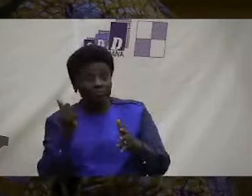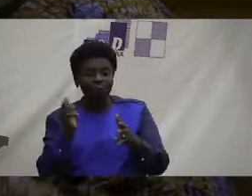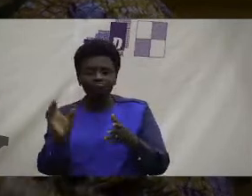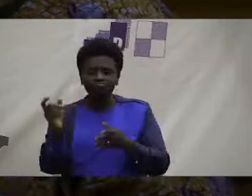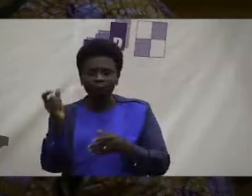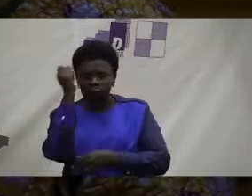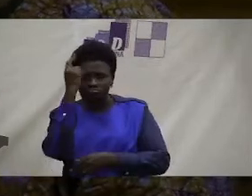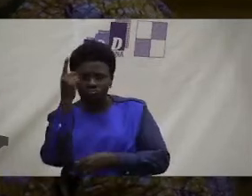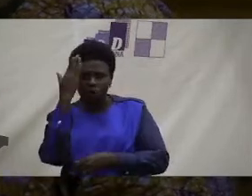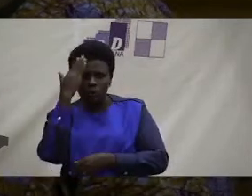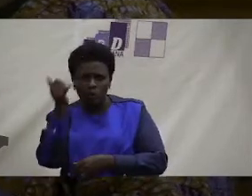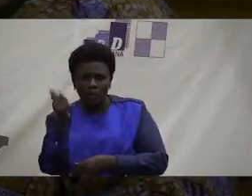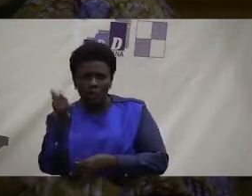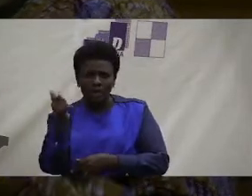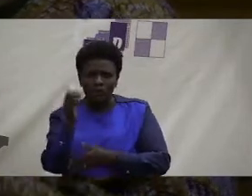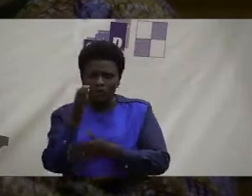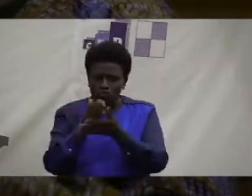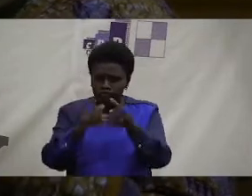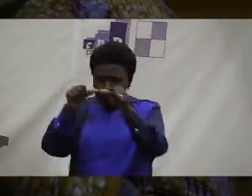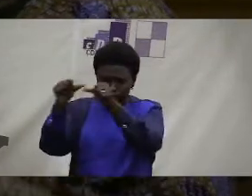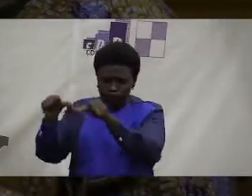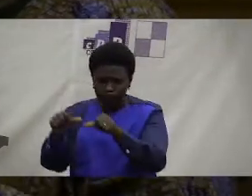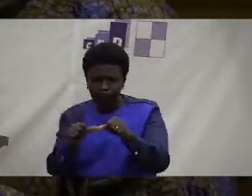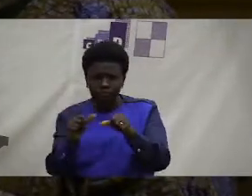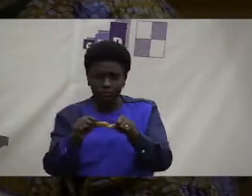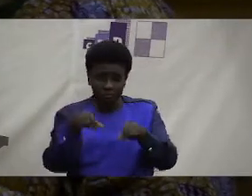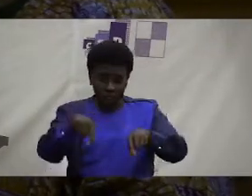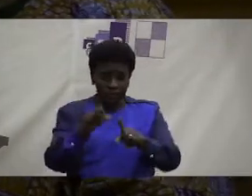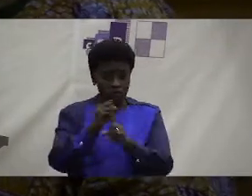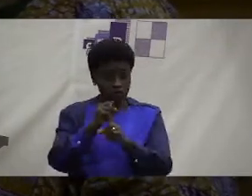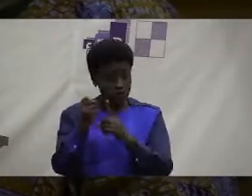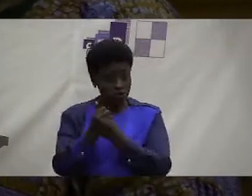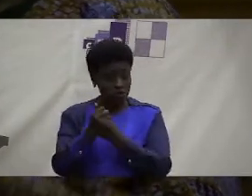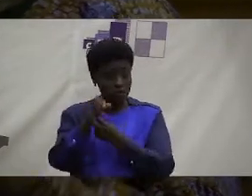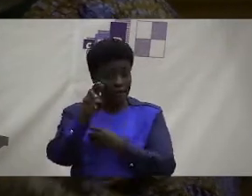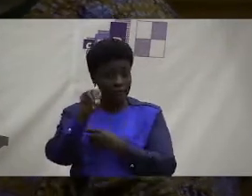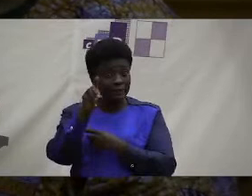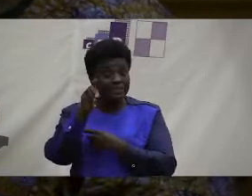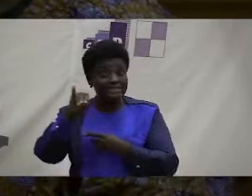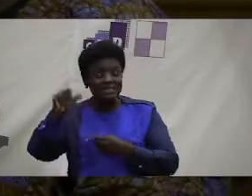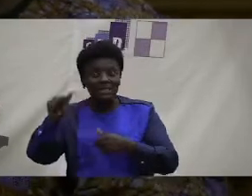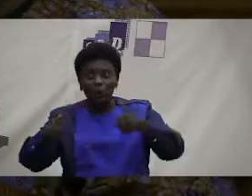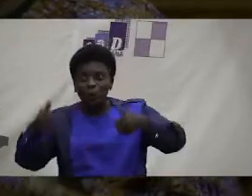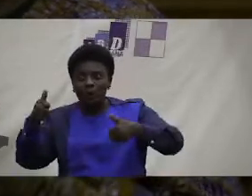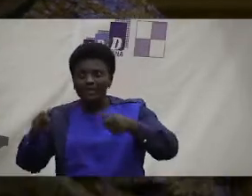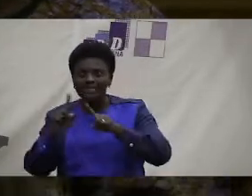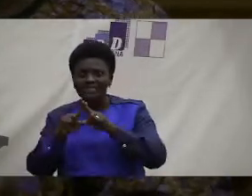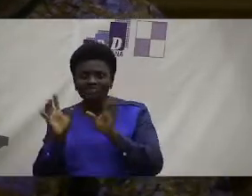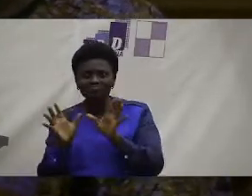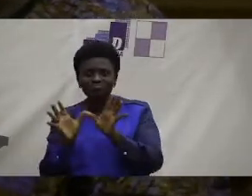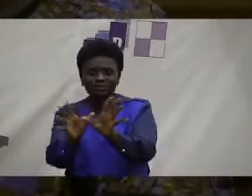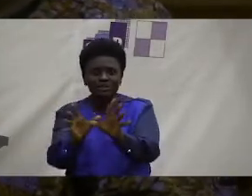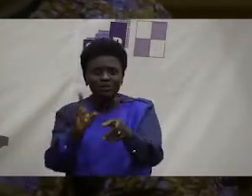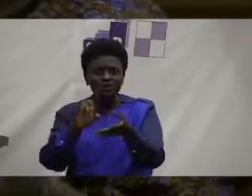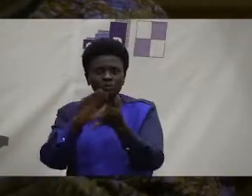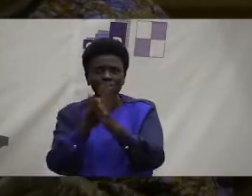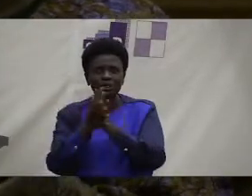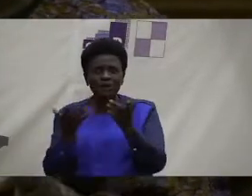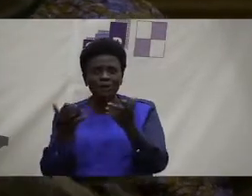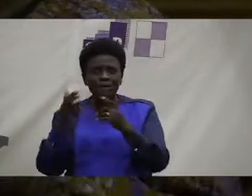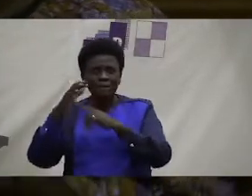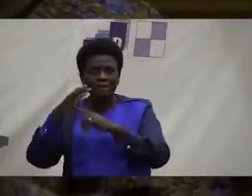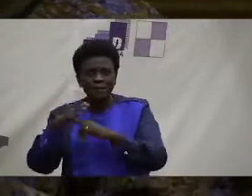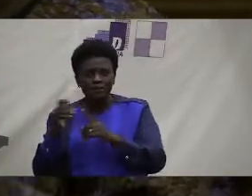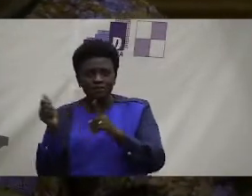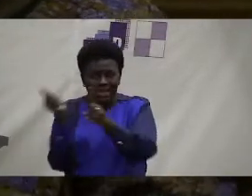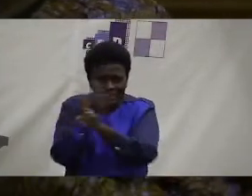that there are algorithms which, on these social media platforms, are pushing us to be polarized and